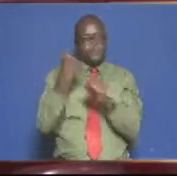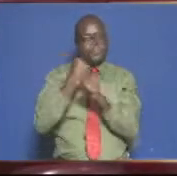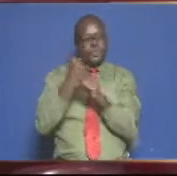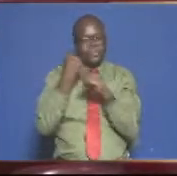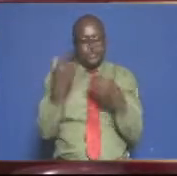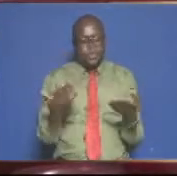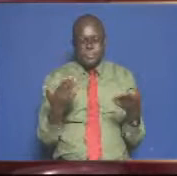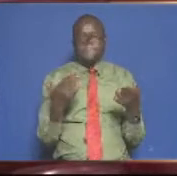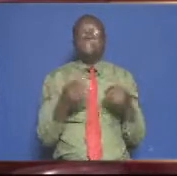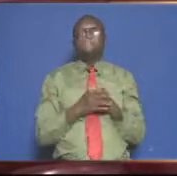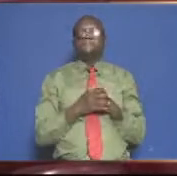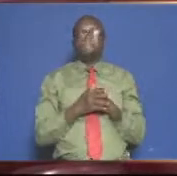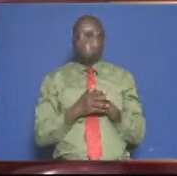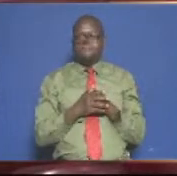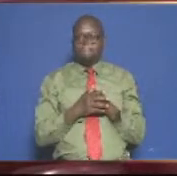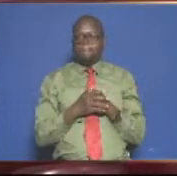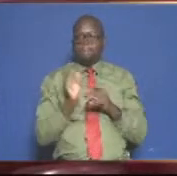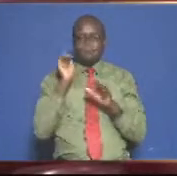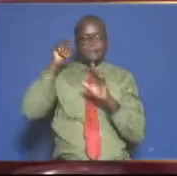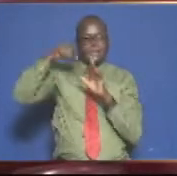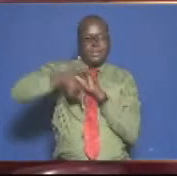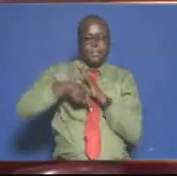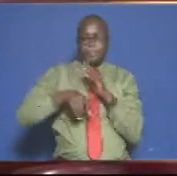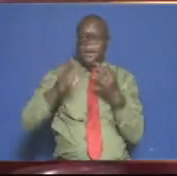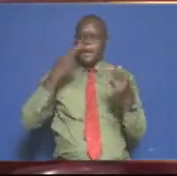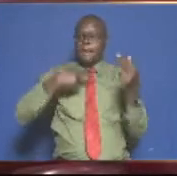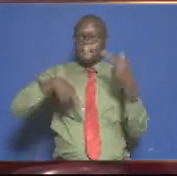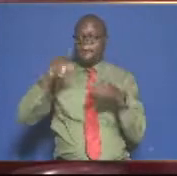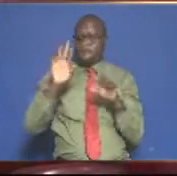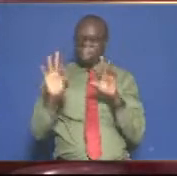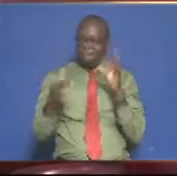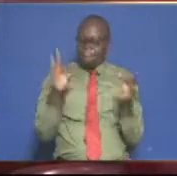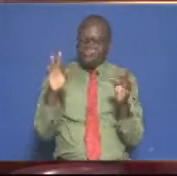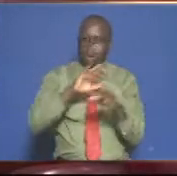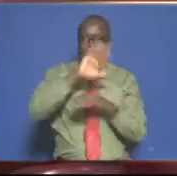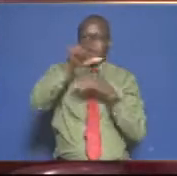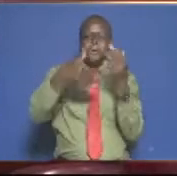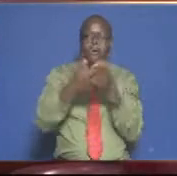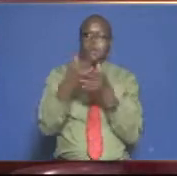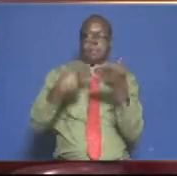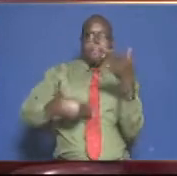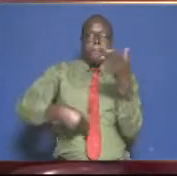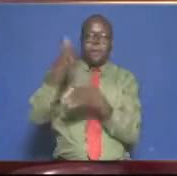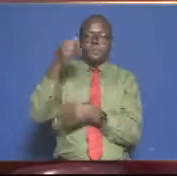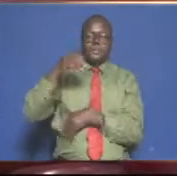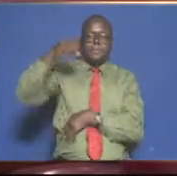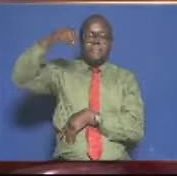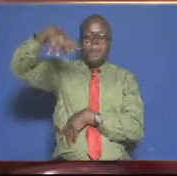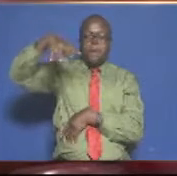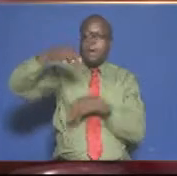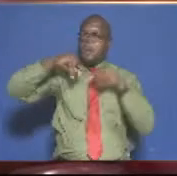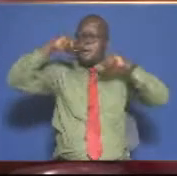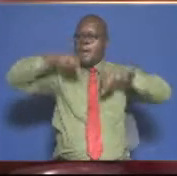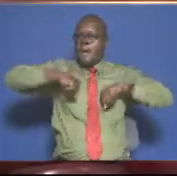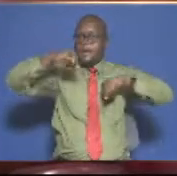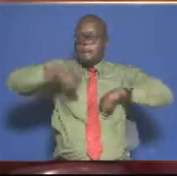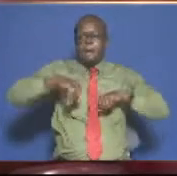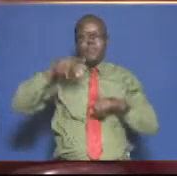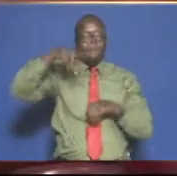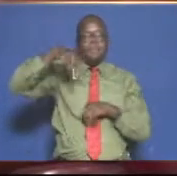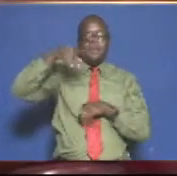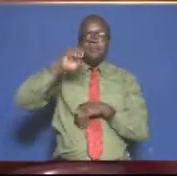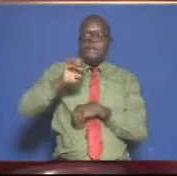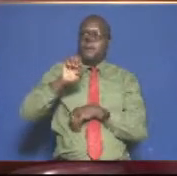the undertaking a comprehensive review and analysis of all power purchase agreements, PPA,